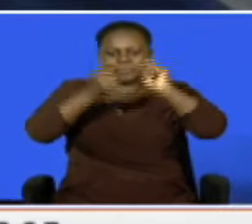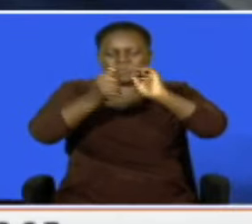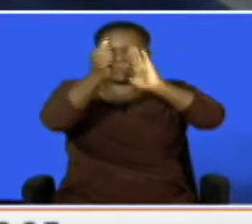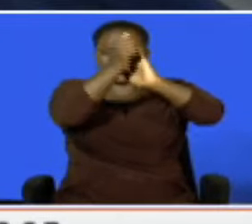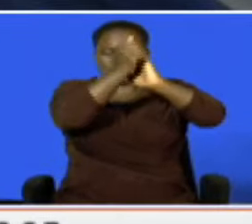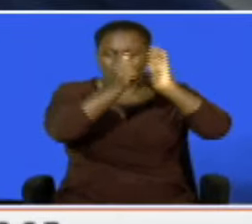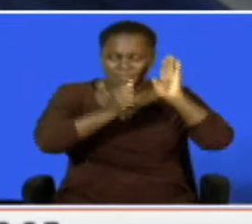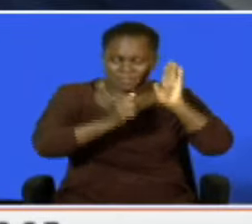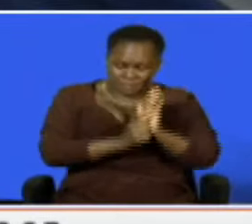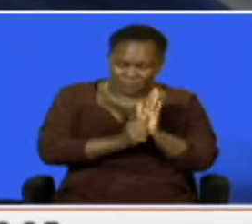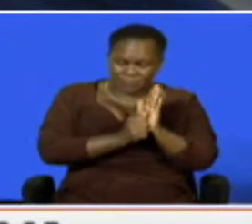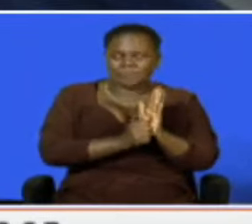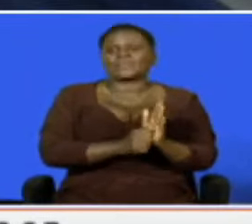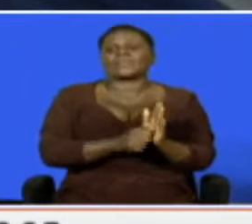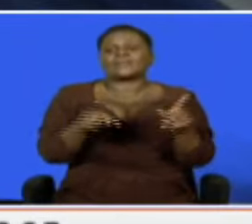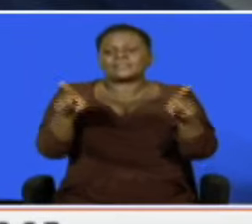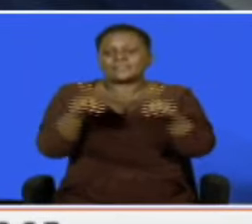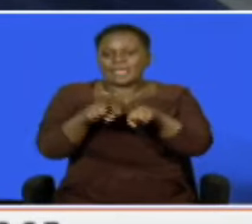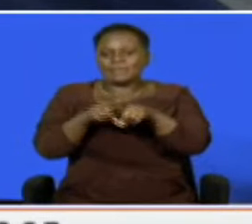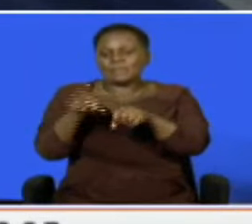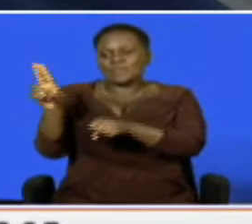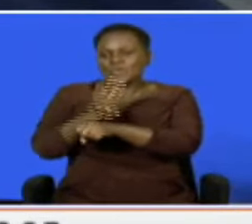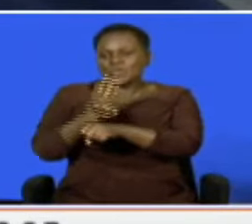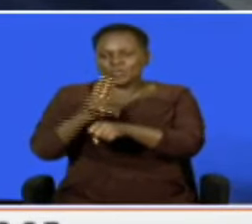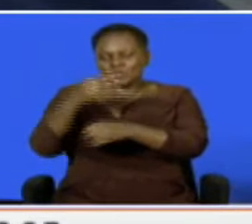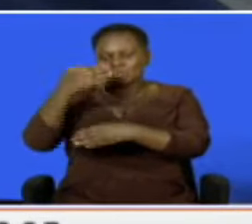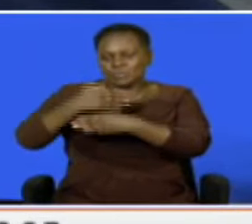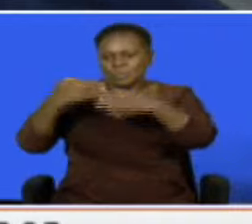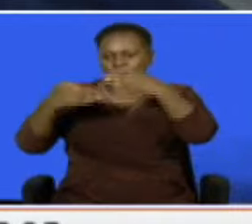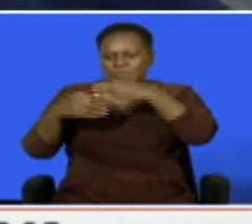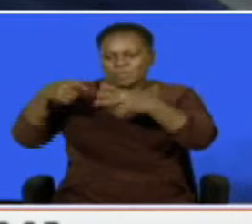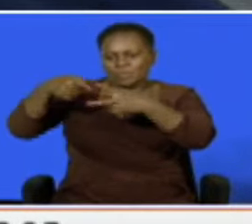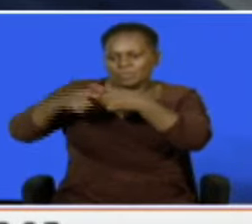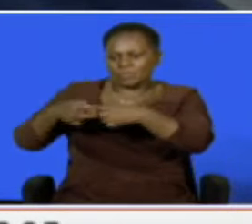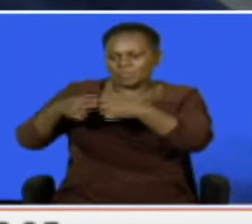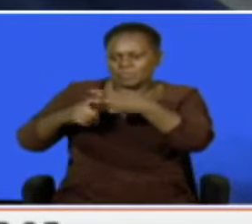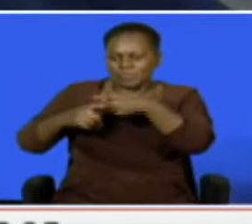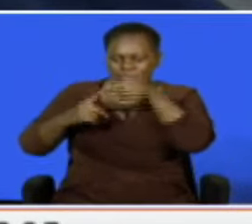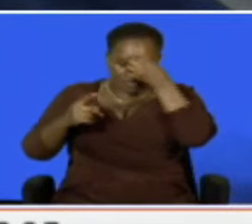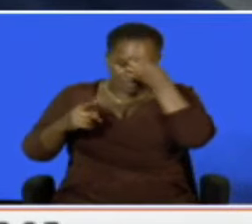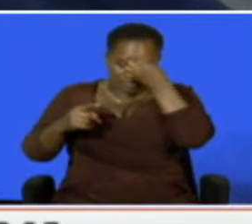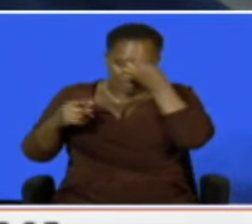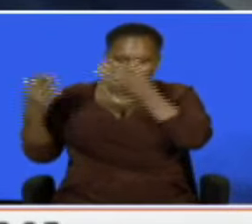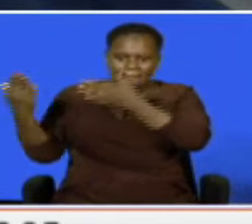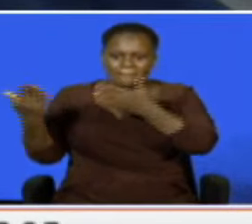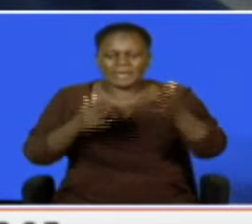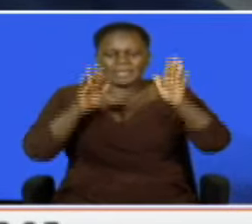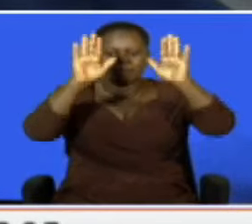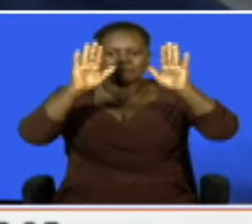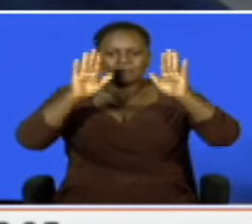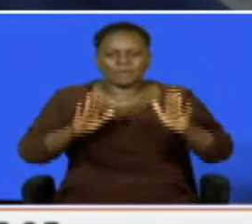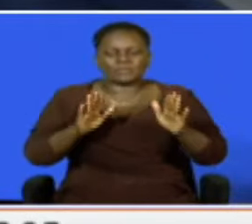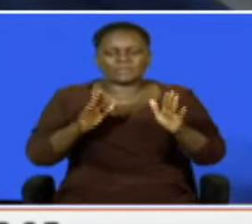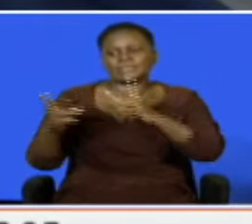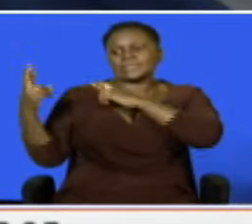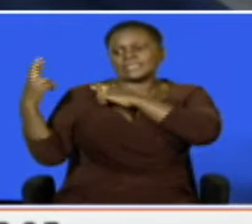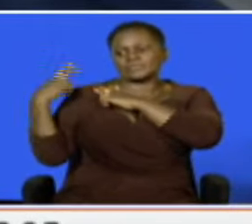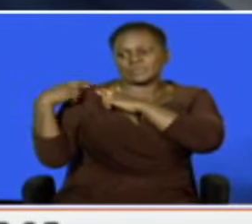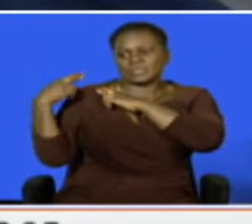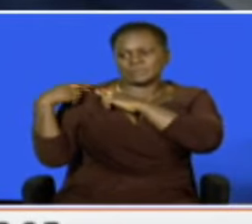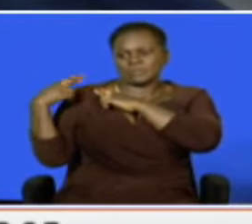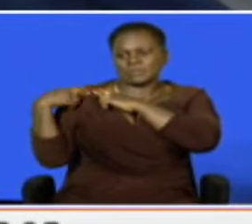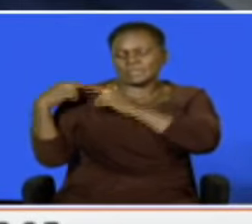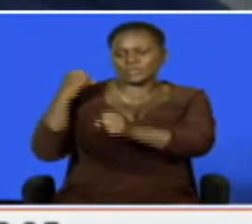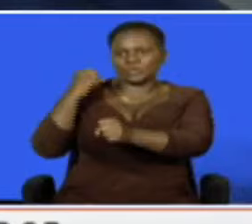agenda. And their use in construction industry brings a significant responsibility